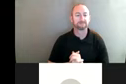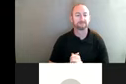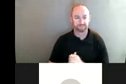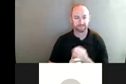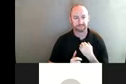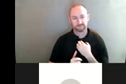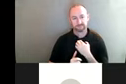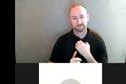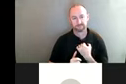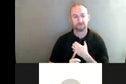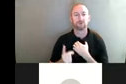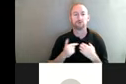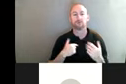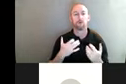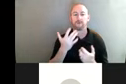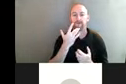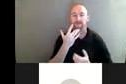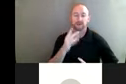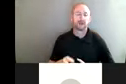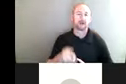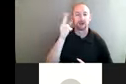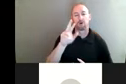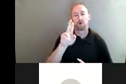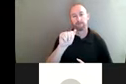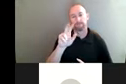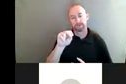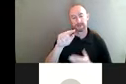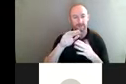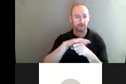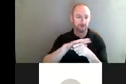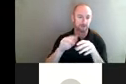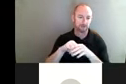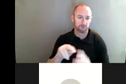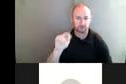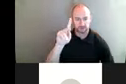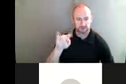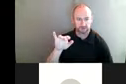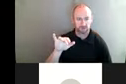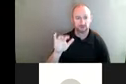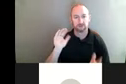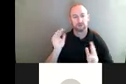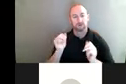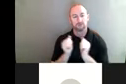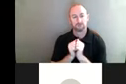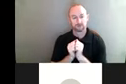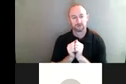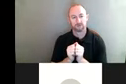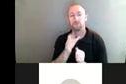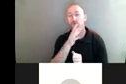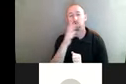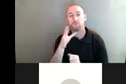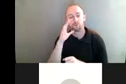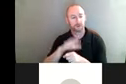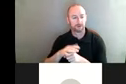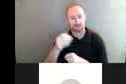We wanted to favor the highly urbanized areas of northern Kentucky as opposed to the rural areas down